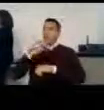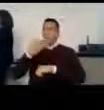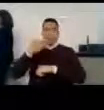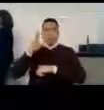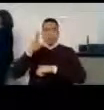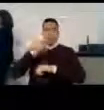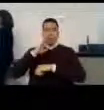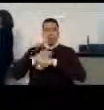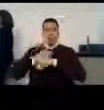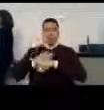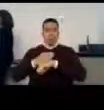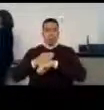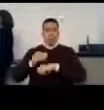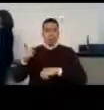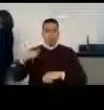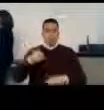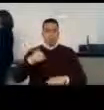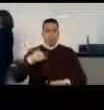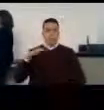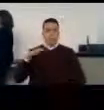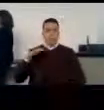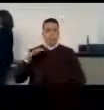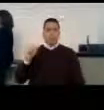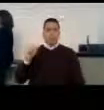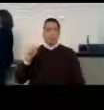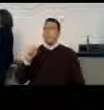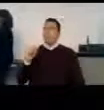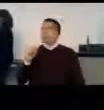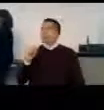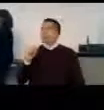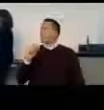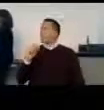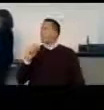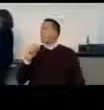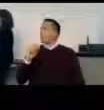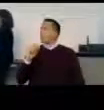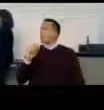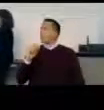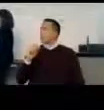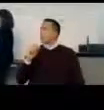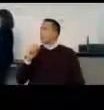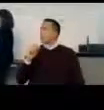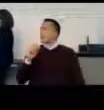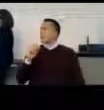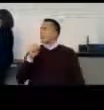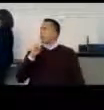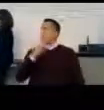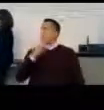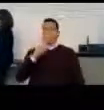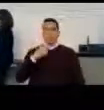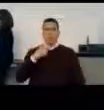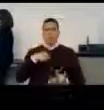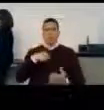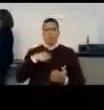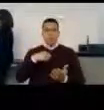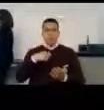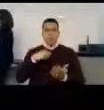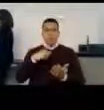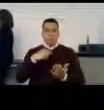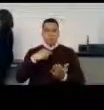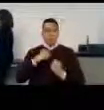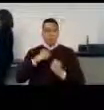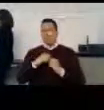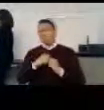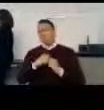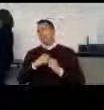daughter with disability, and so I know there are many mothers in this room. I don't do very well sitting as well, but I need to read my